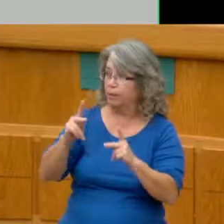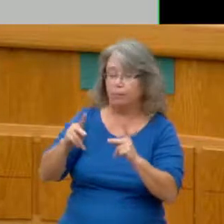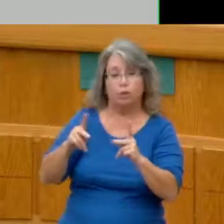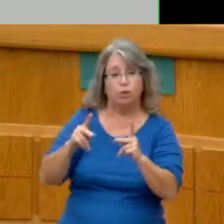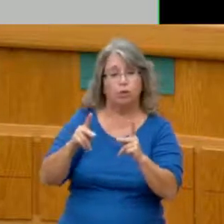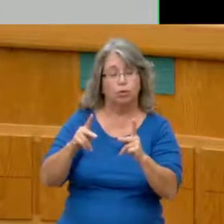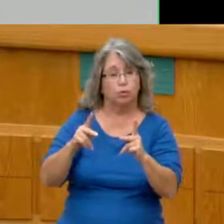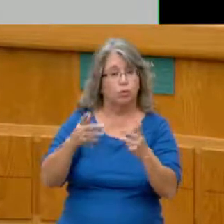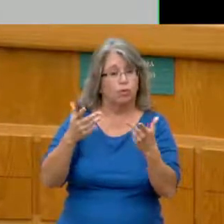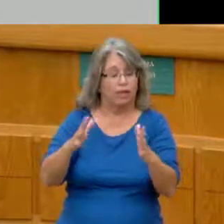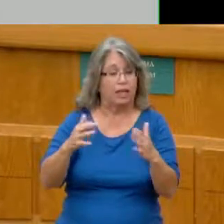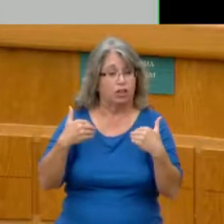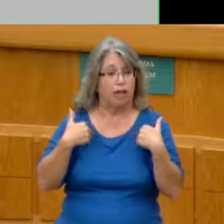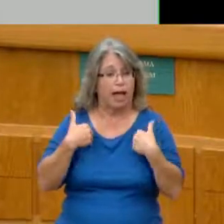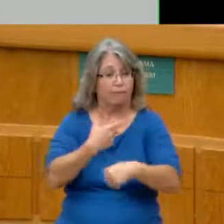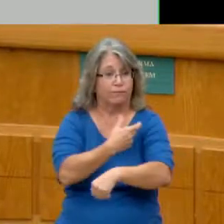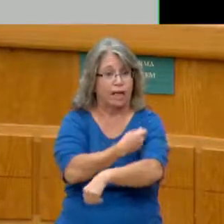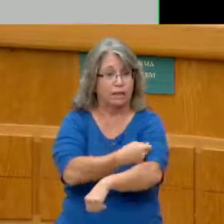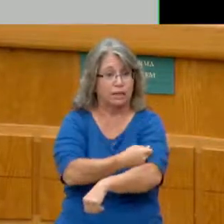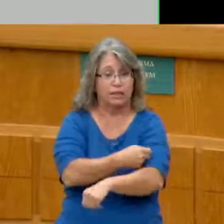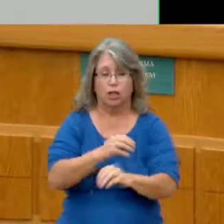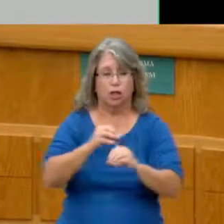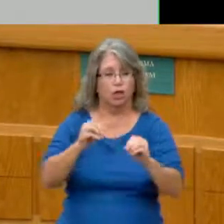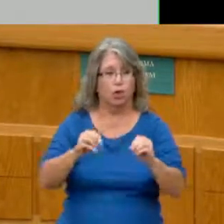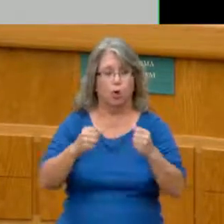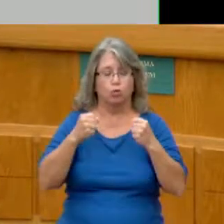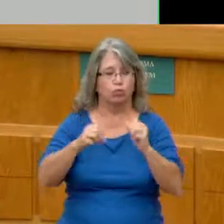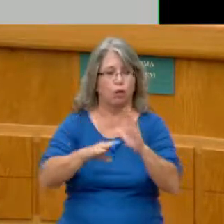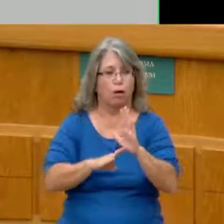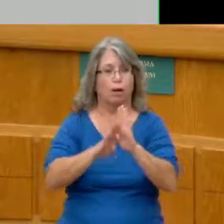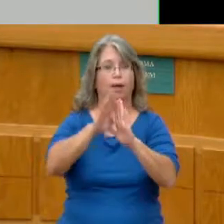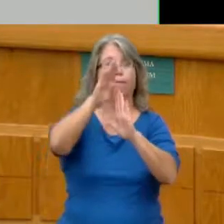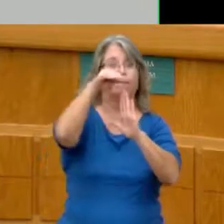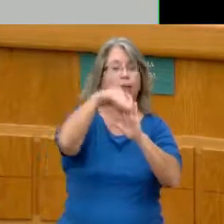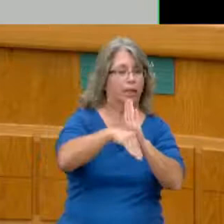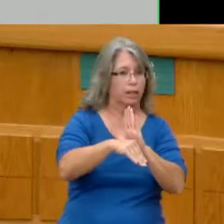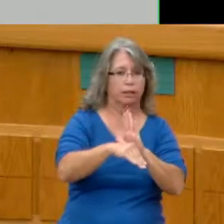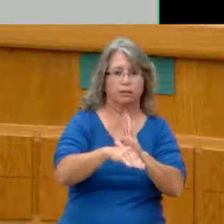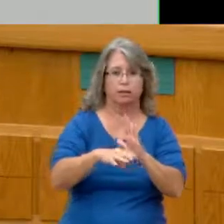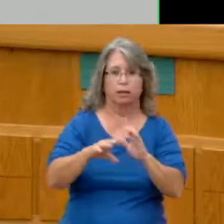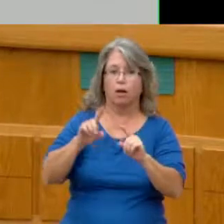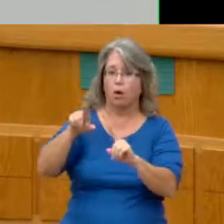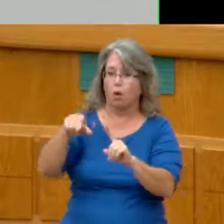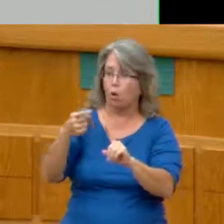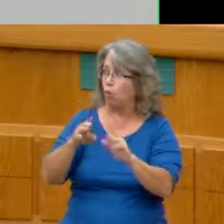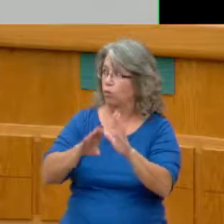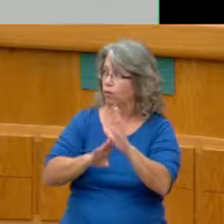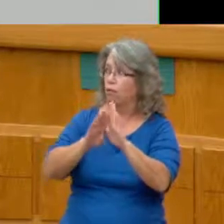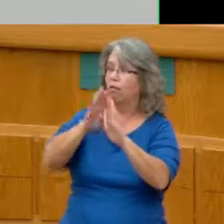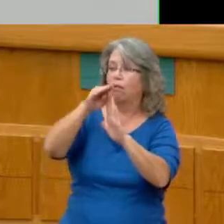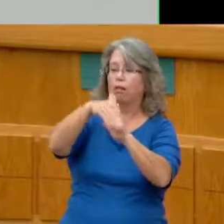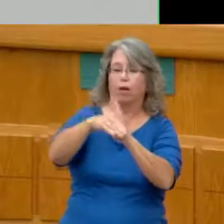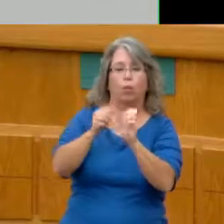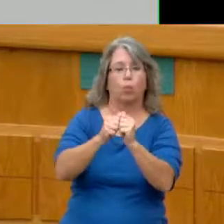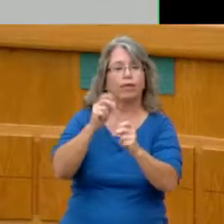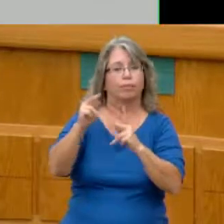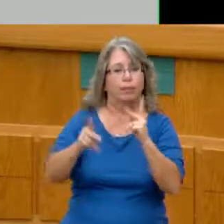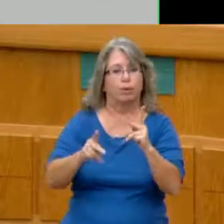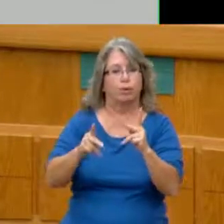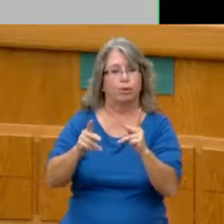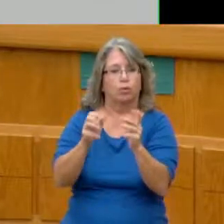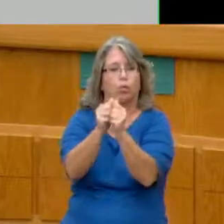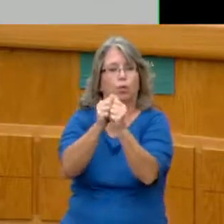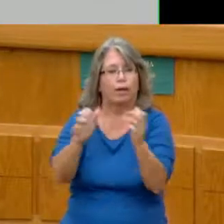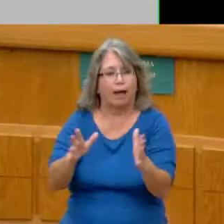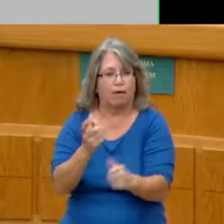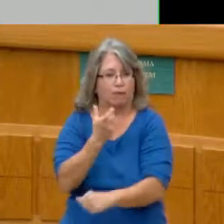spike, there's no wave, there's no Delta wave in vaccinated people. It's only occurred in unvaccinated people.